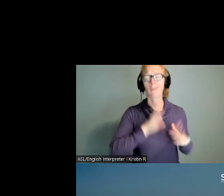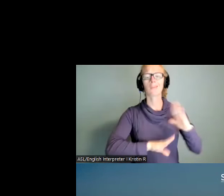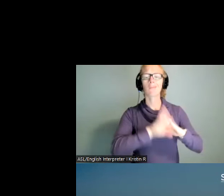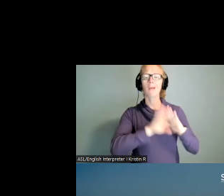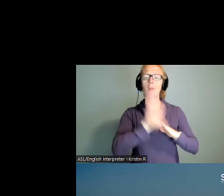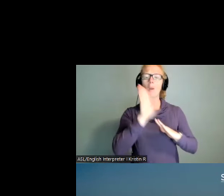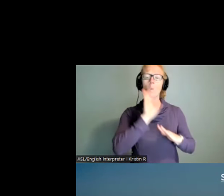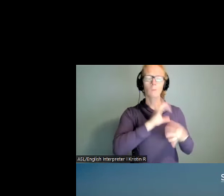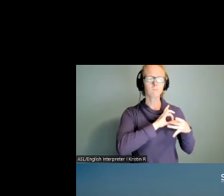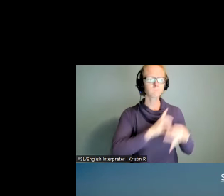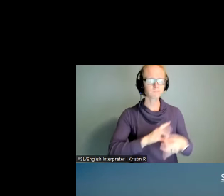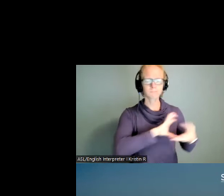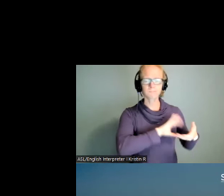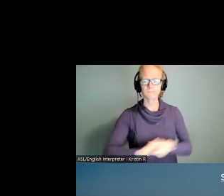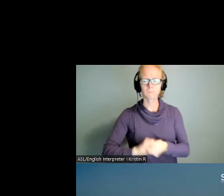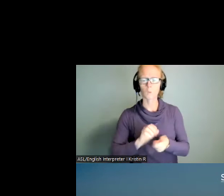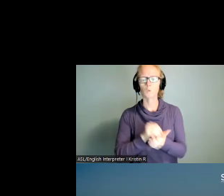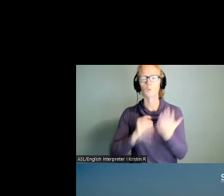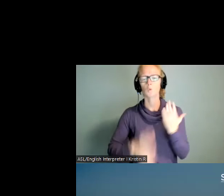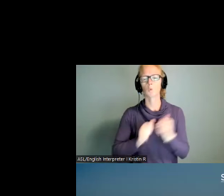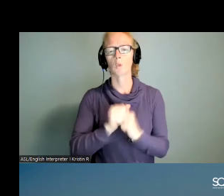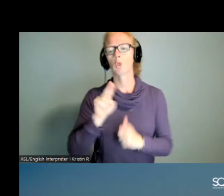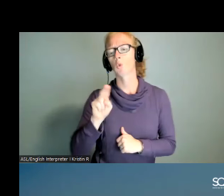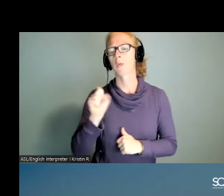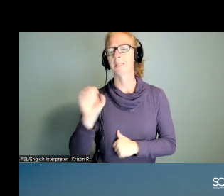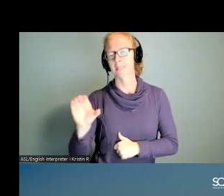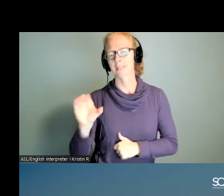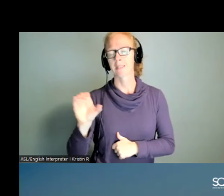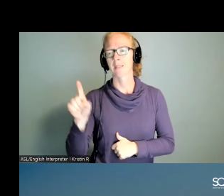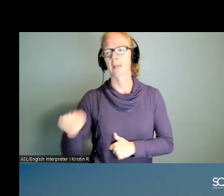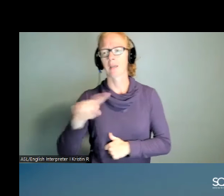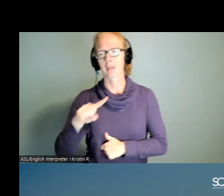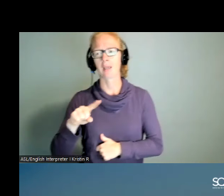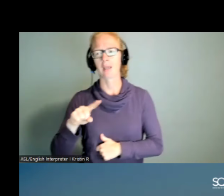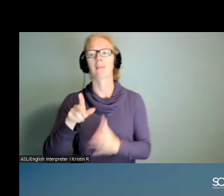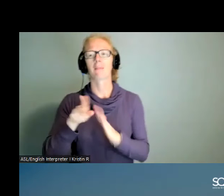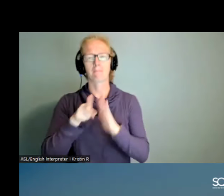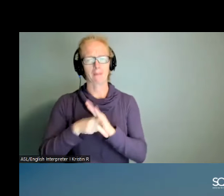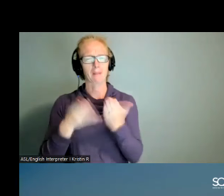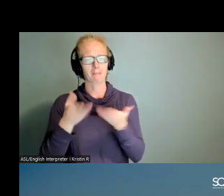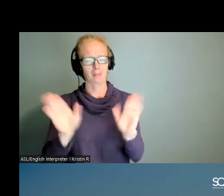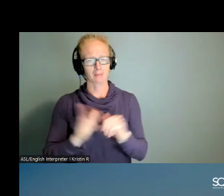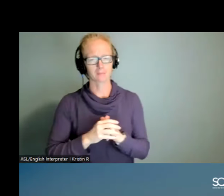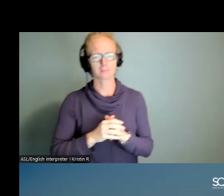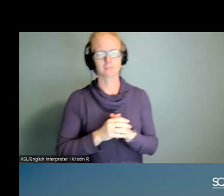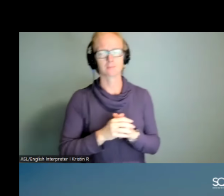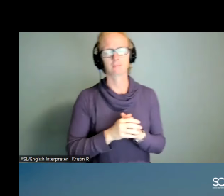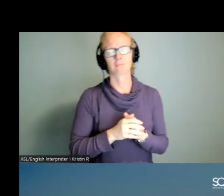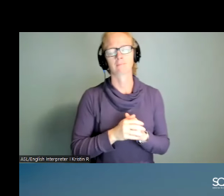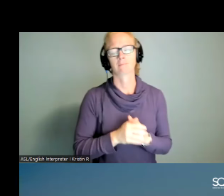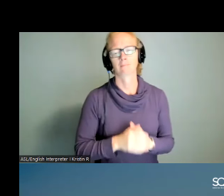involved collaboration with students at USC's Full Price School of Public Policy.